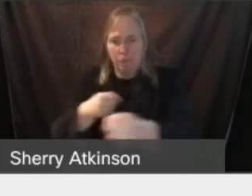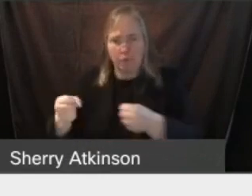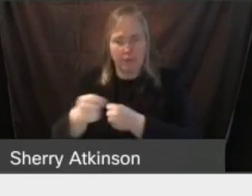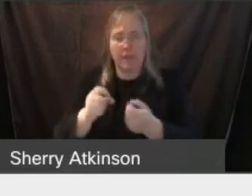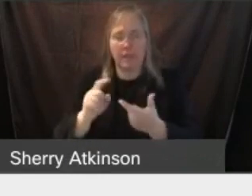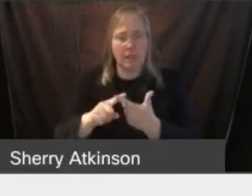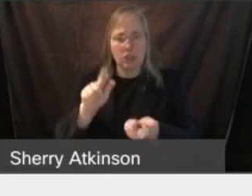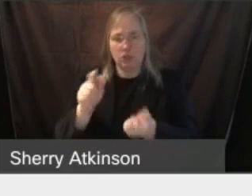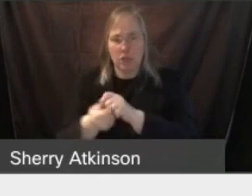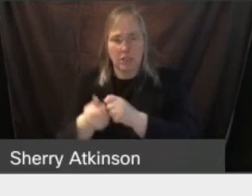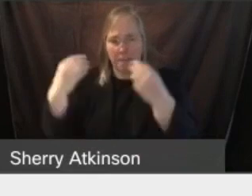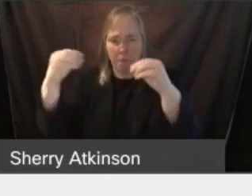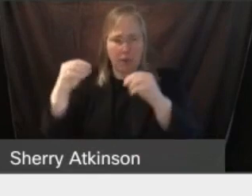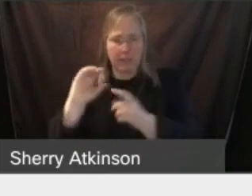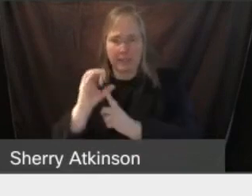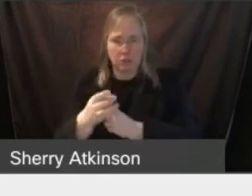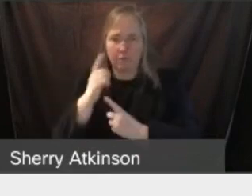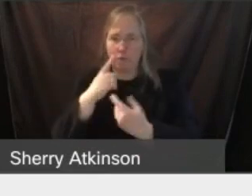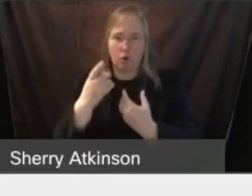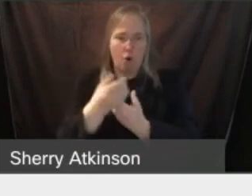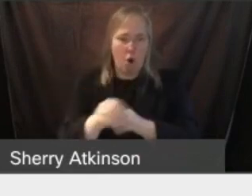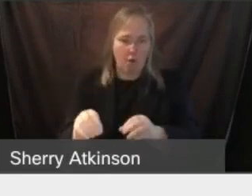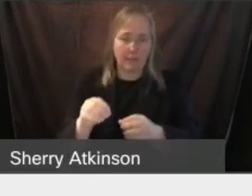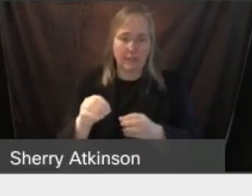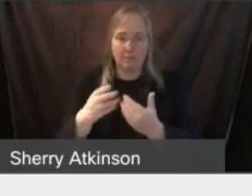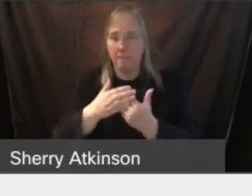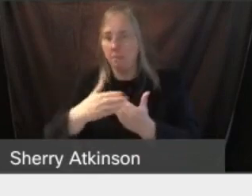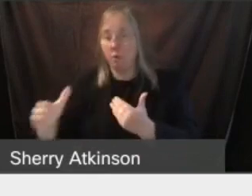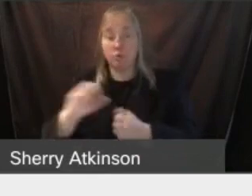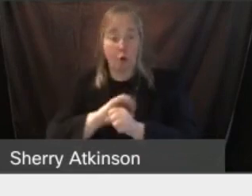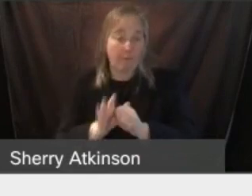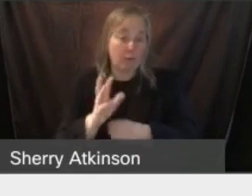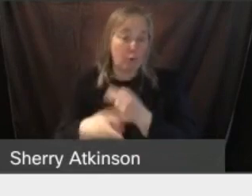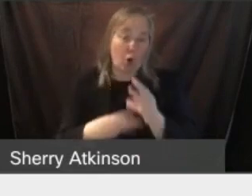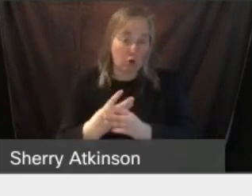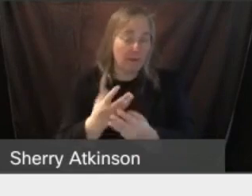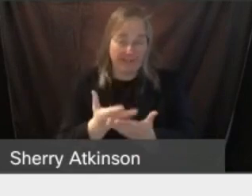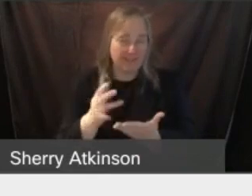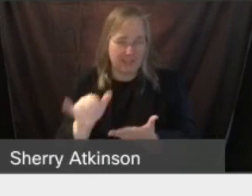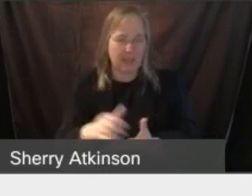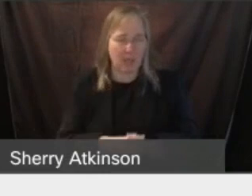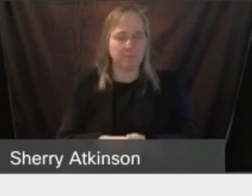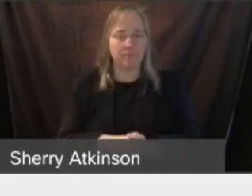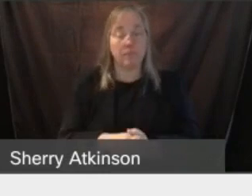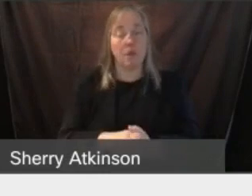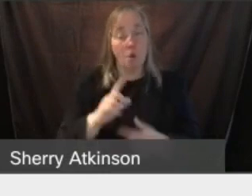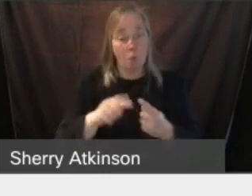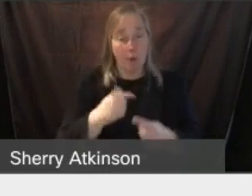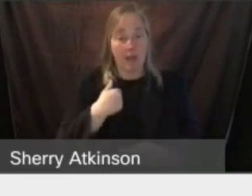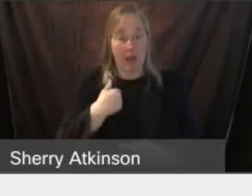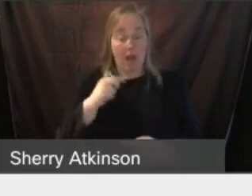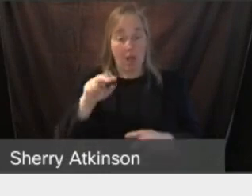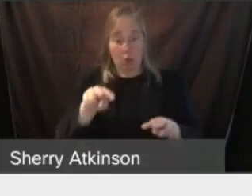market conditions for office in a post-COVID world, things like that. When I look at the